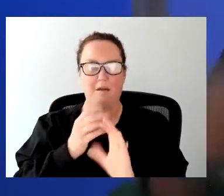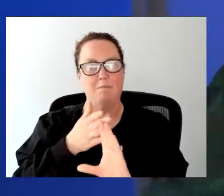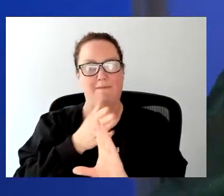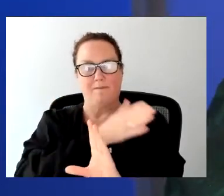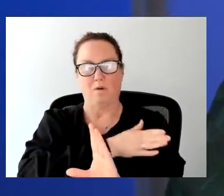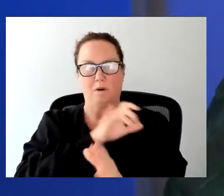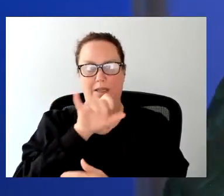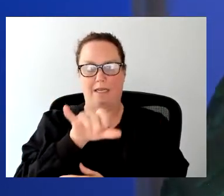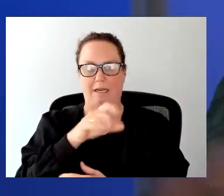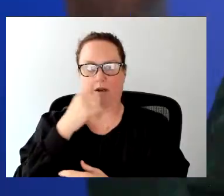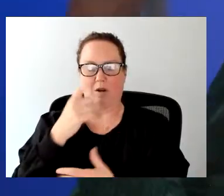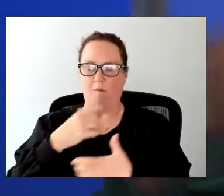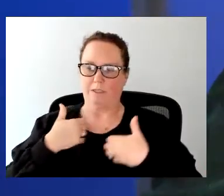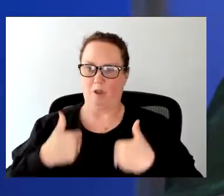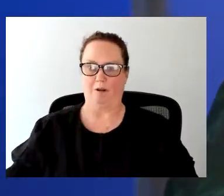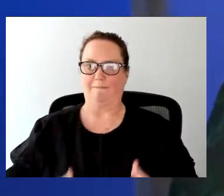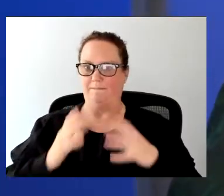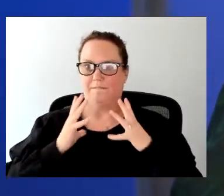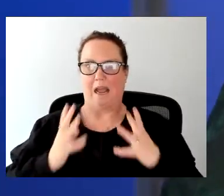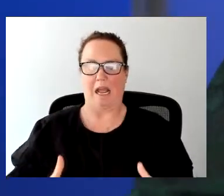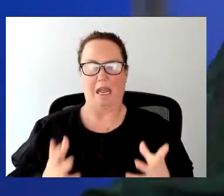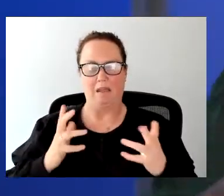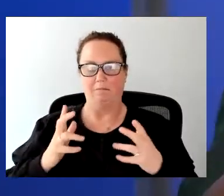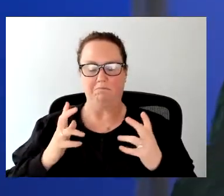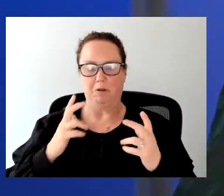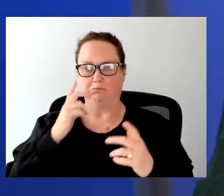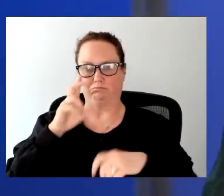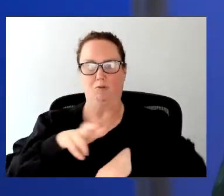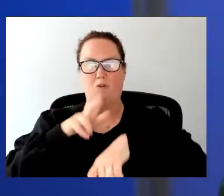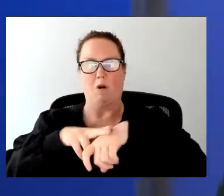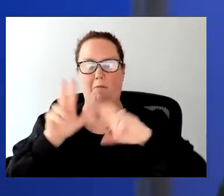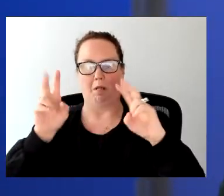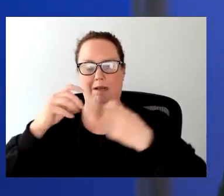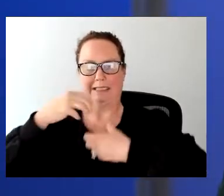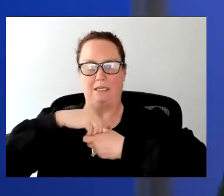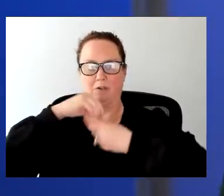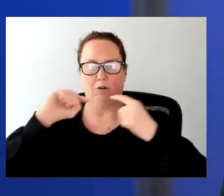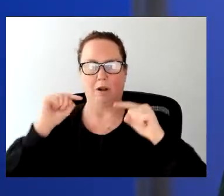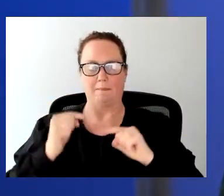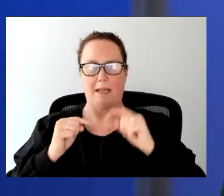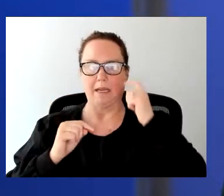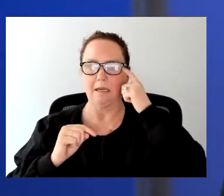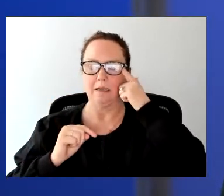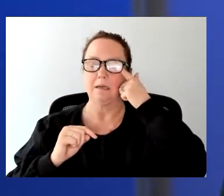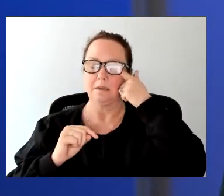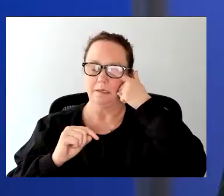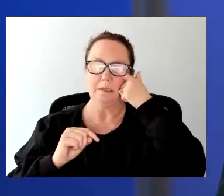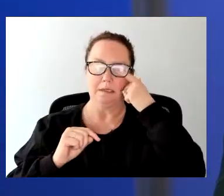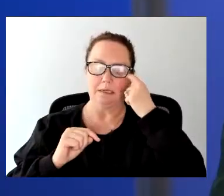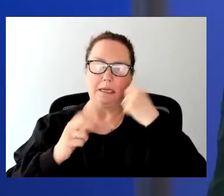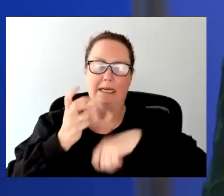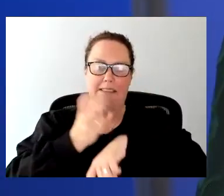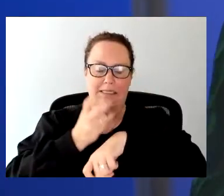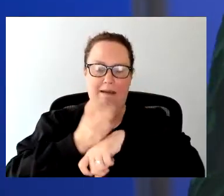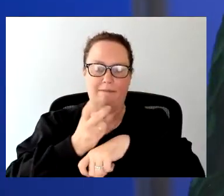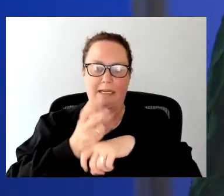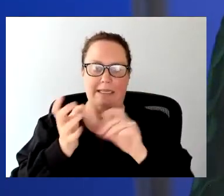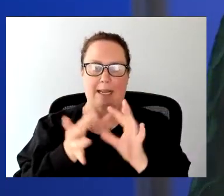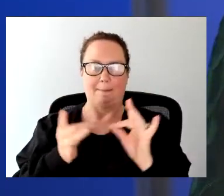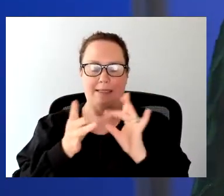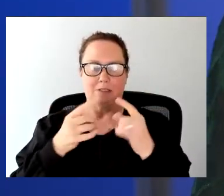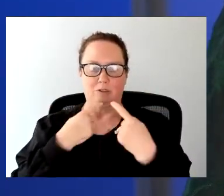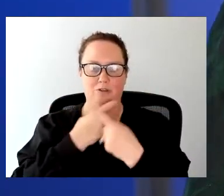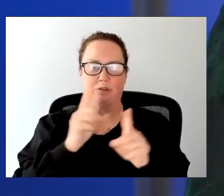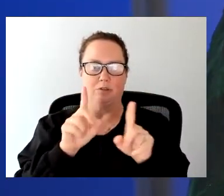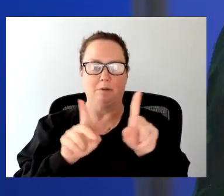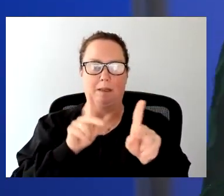you always look fine, you look like nothing is wrong. It's an internal thing. It's tough to get that message out to people. And as a